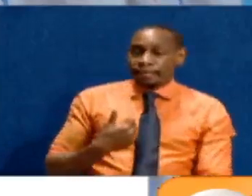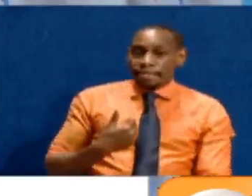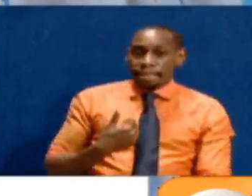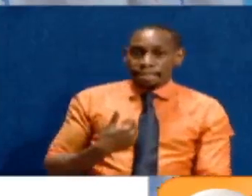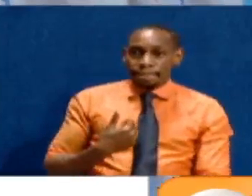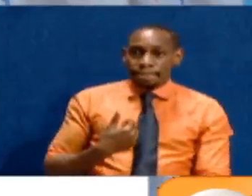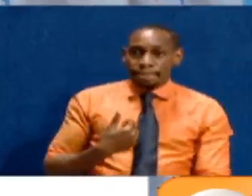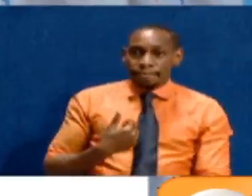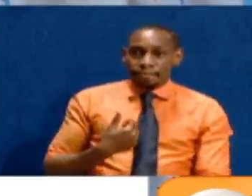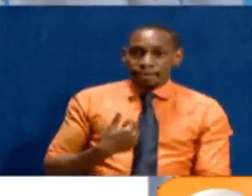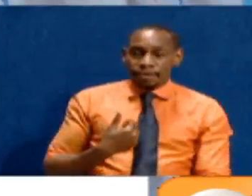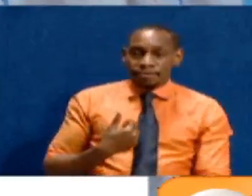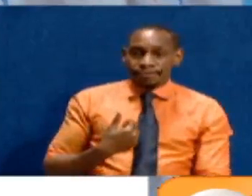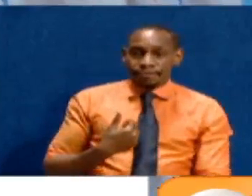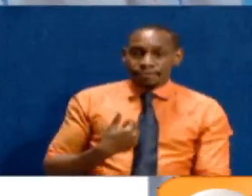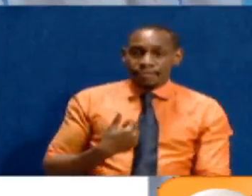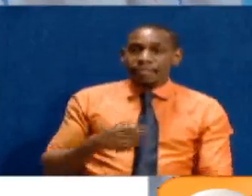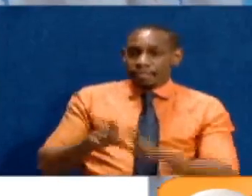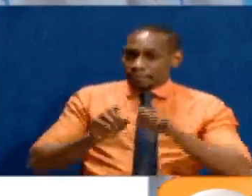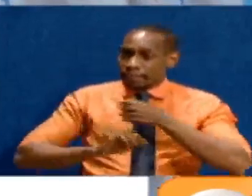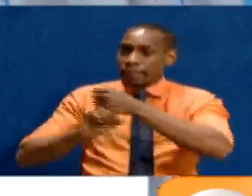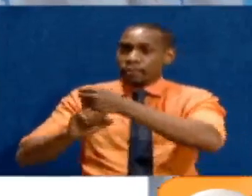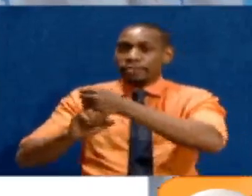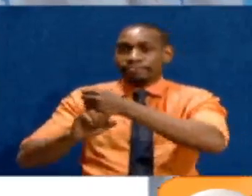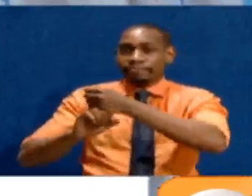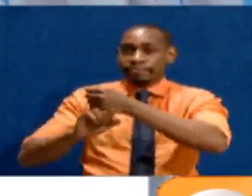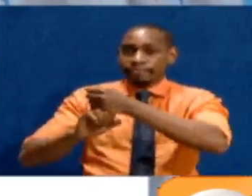Very patient and supportive.